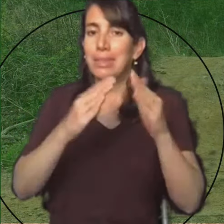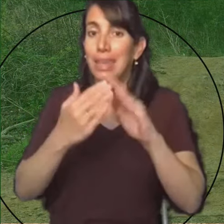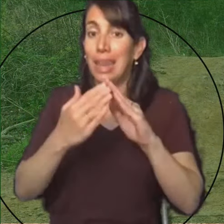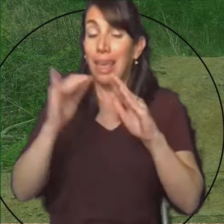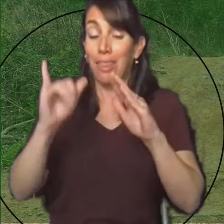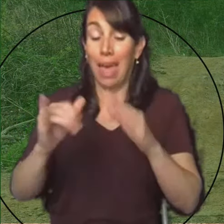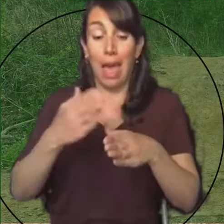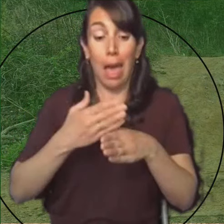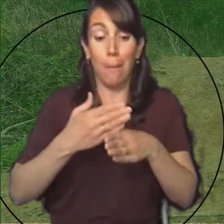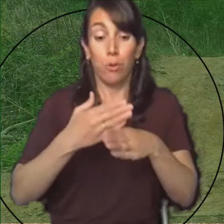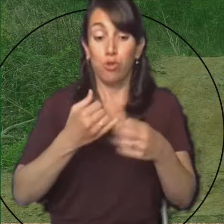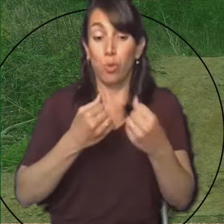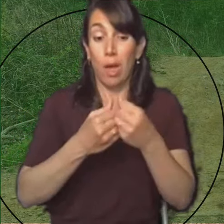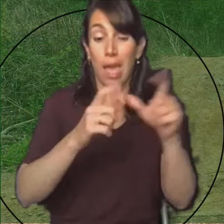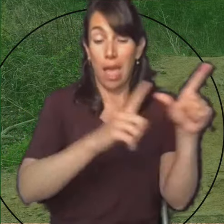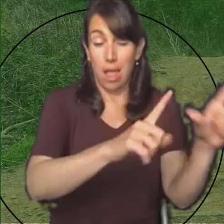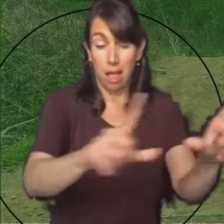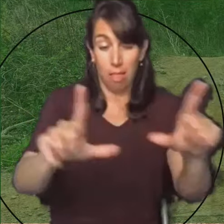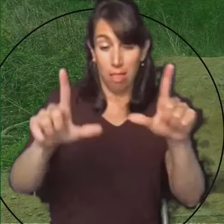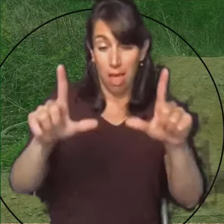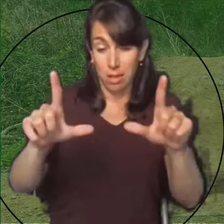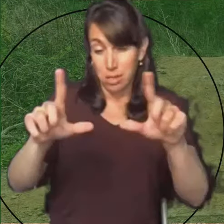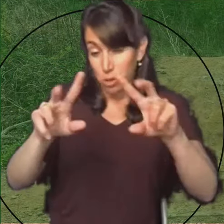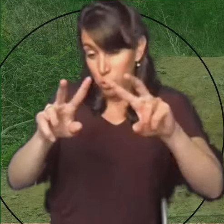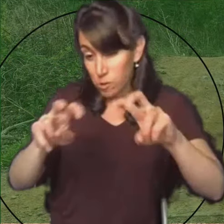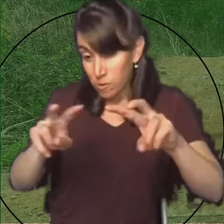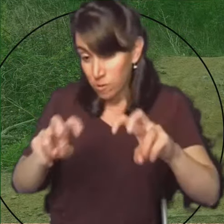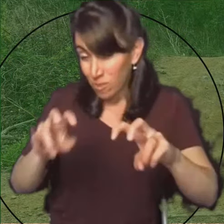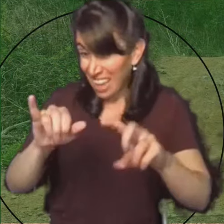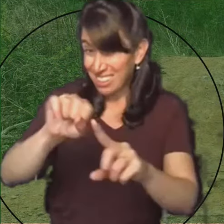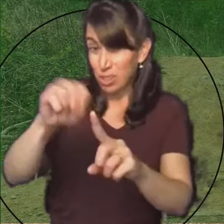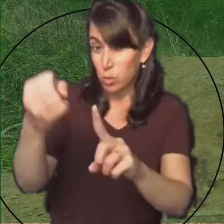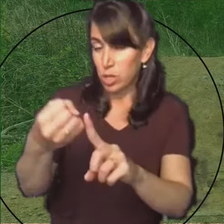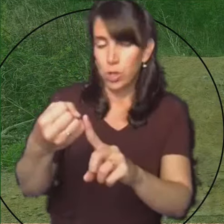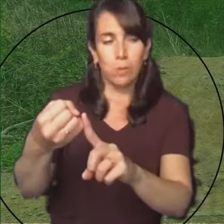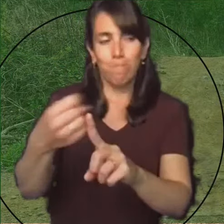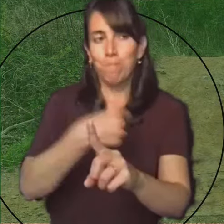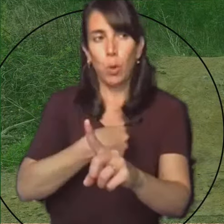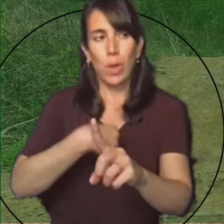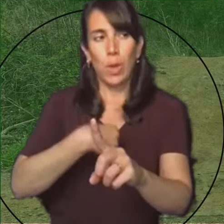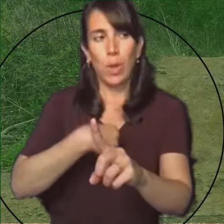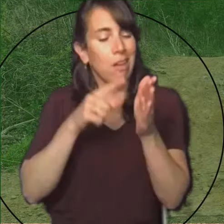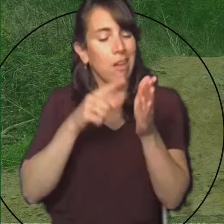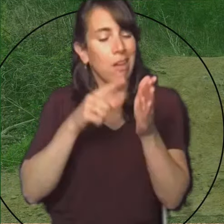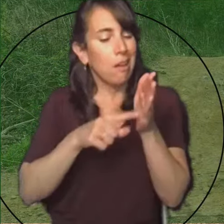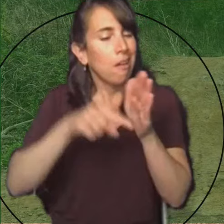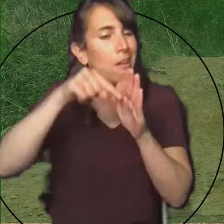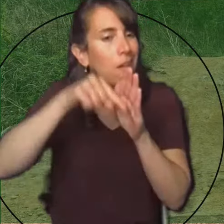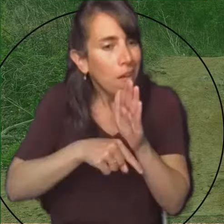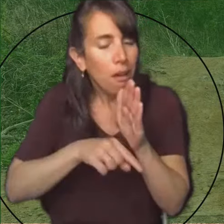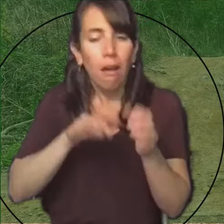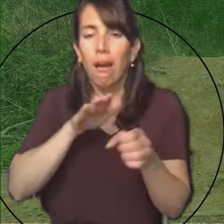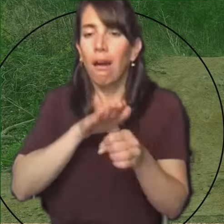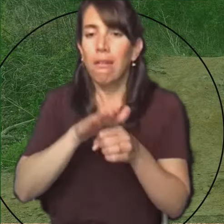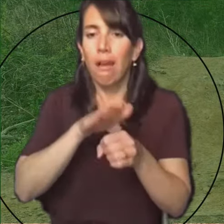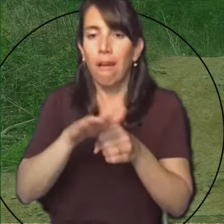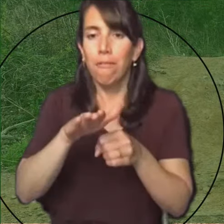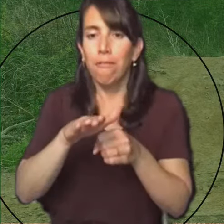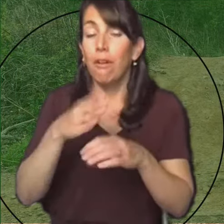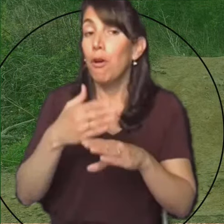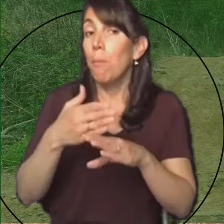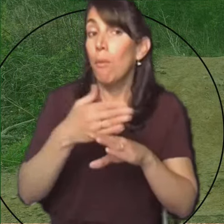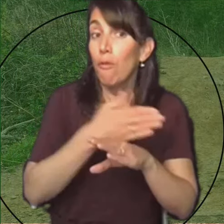talked about enough when it comes to Cop City. And so before I get sort of deep into it, I want